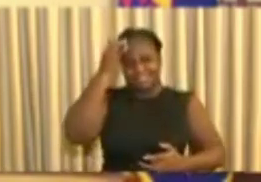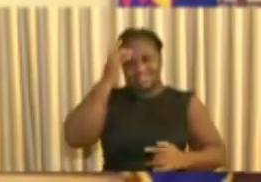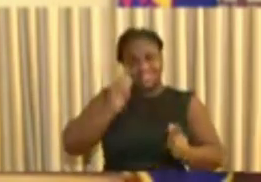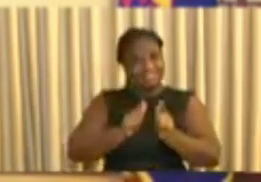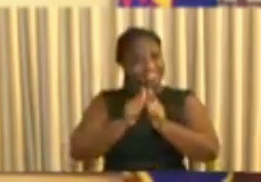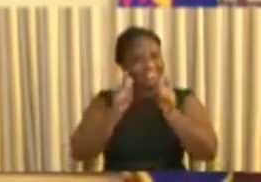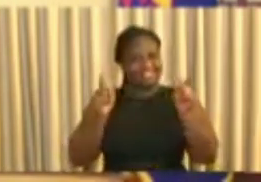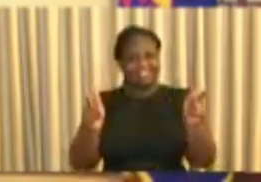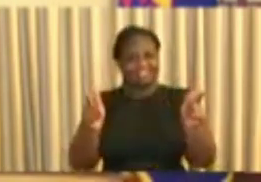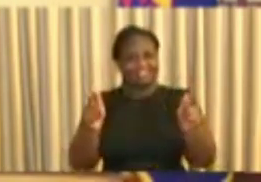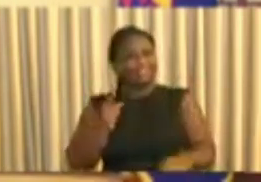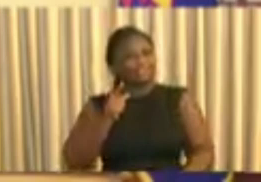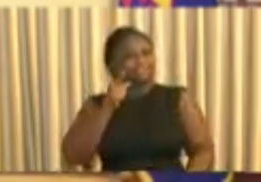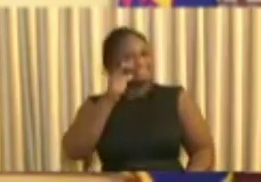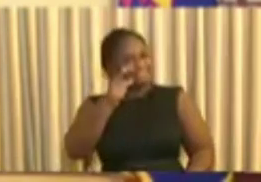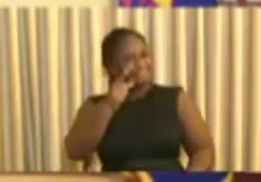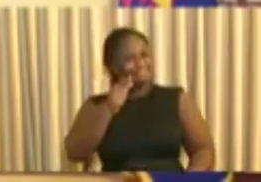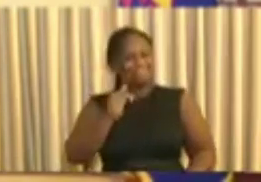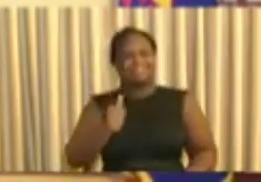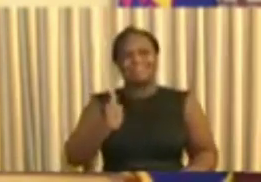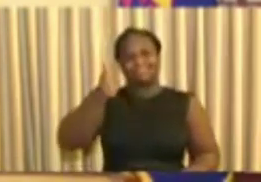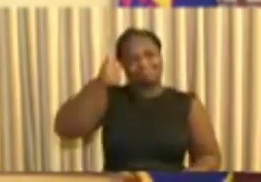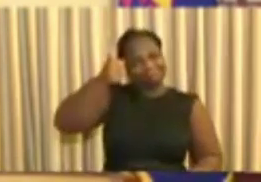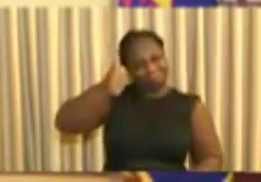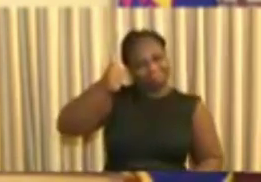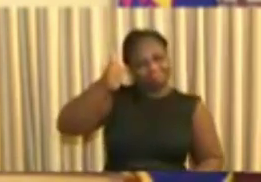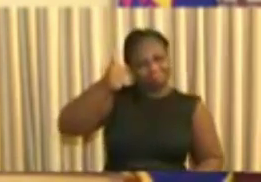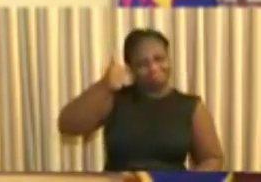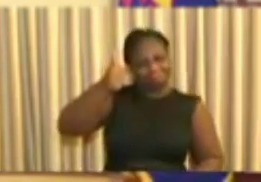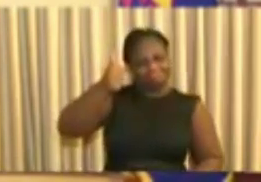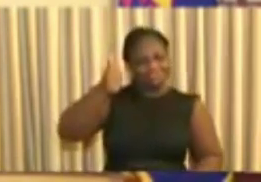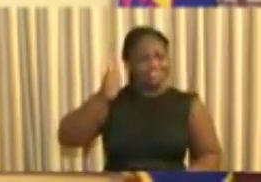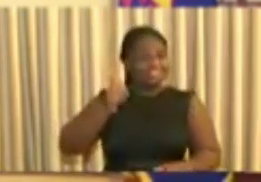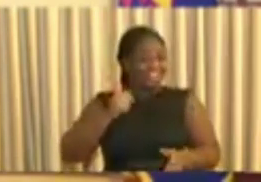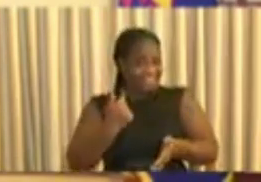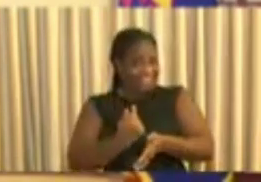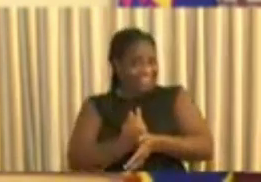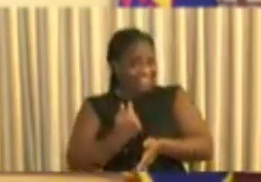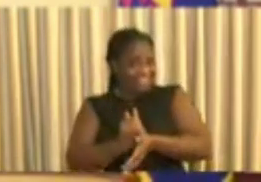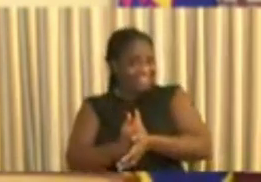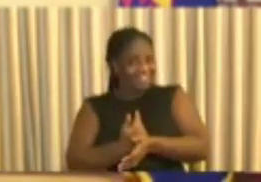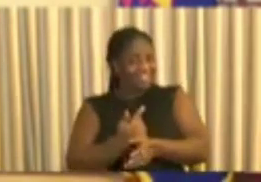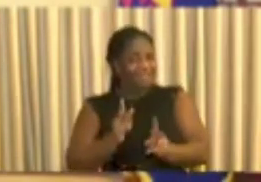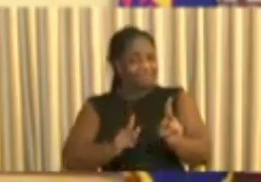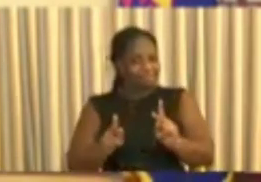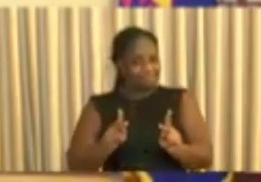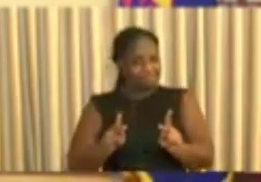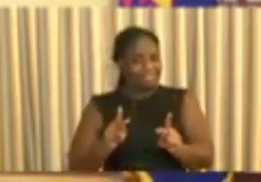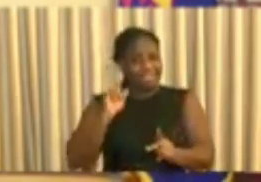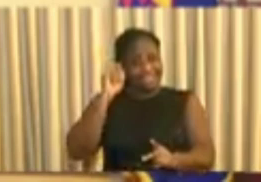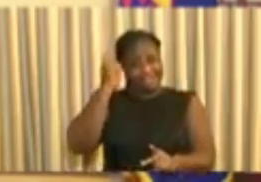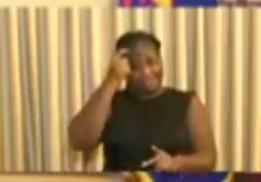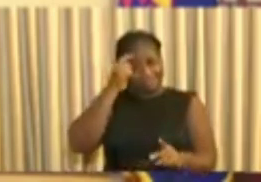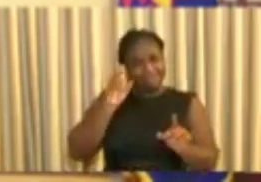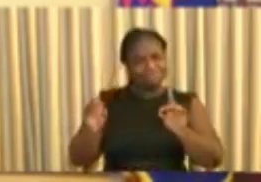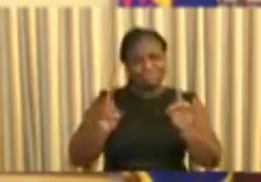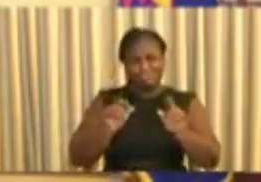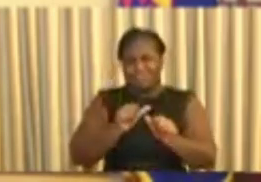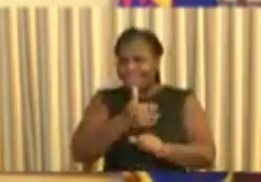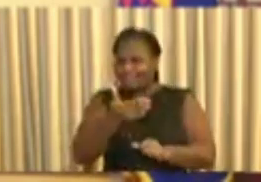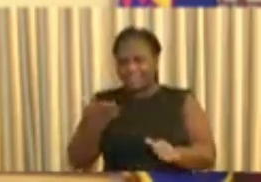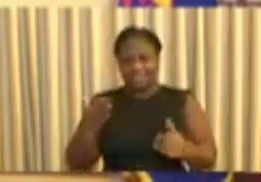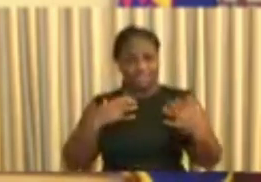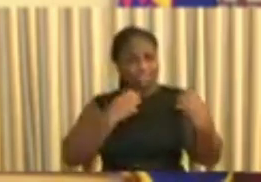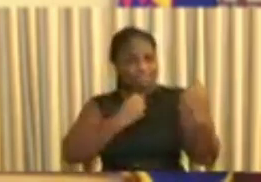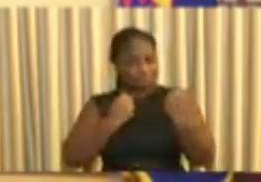general. You are the heroes and heroines of our generation, and government will do all in its